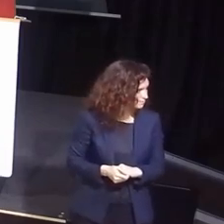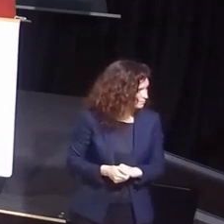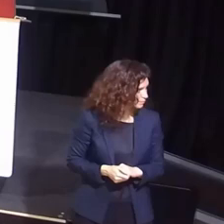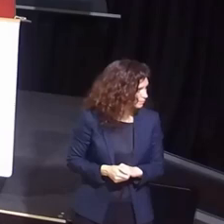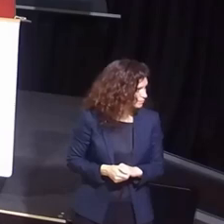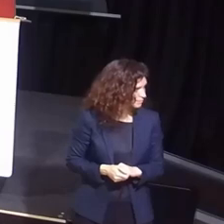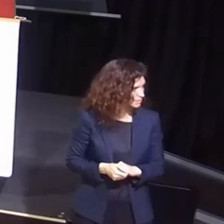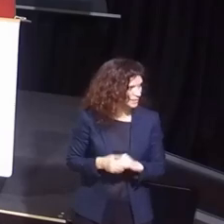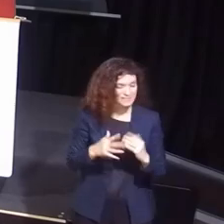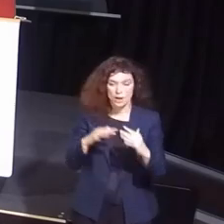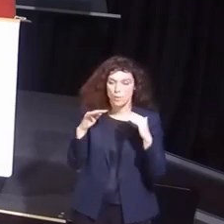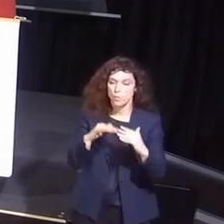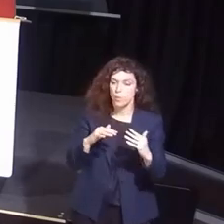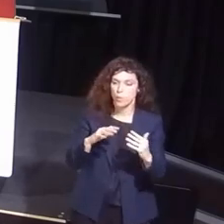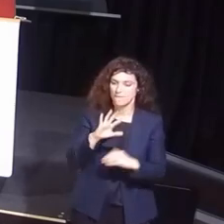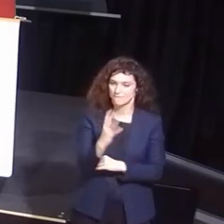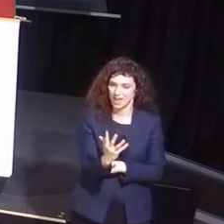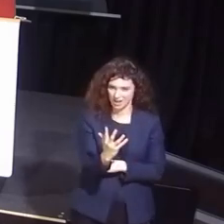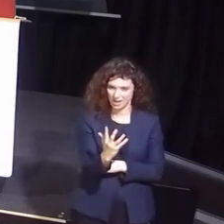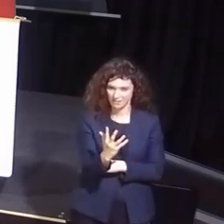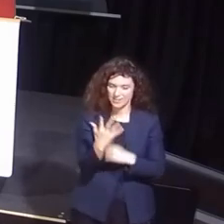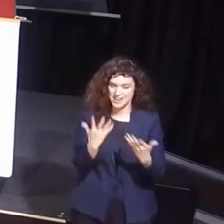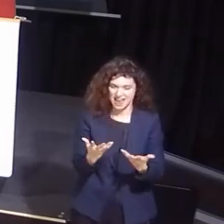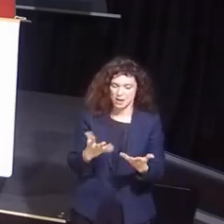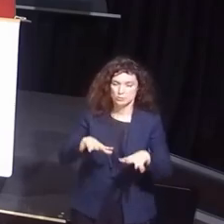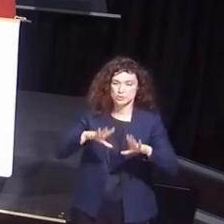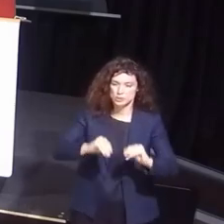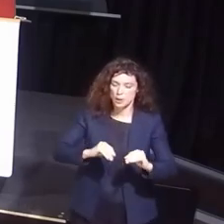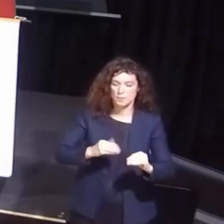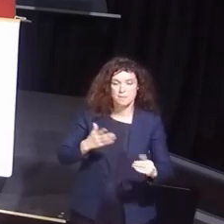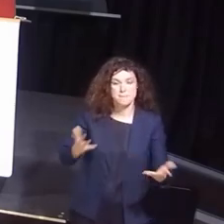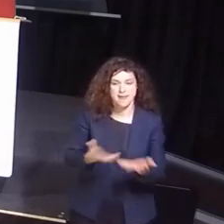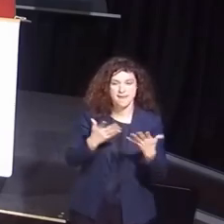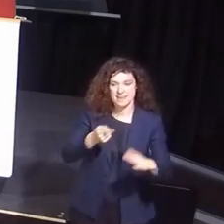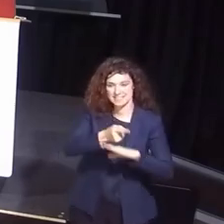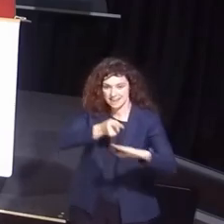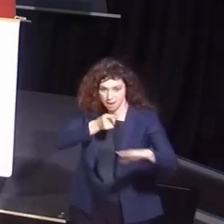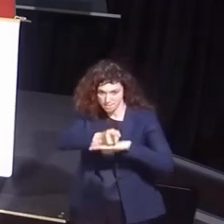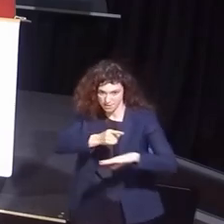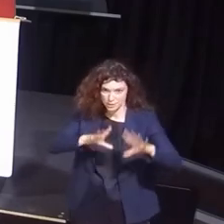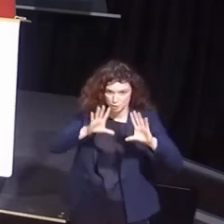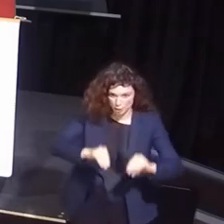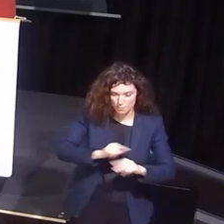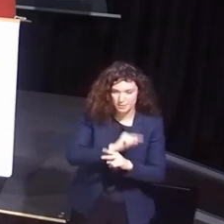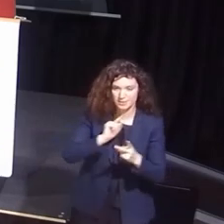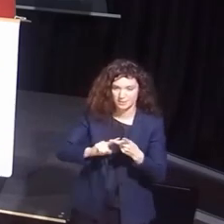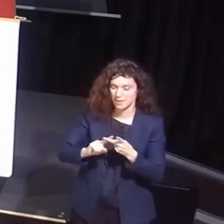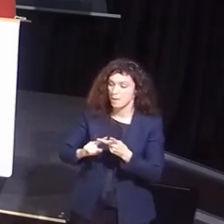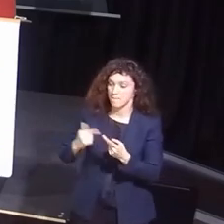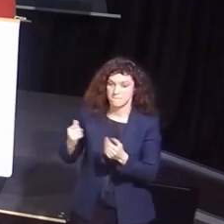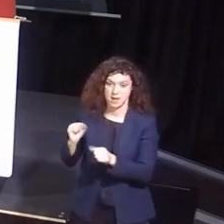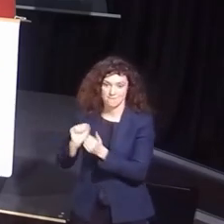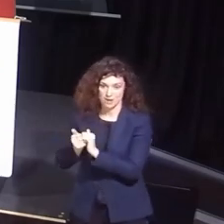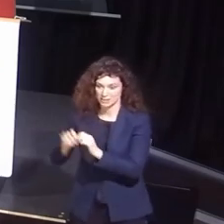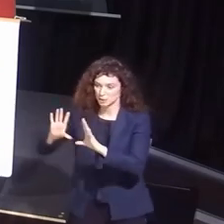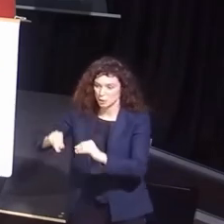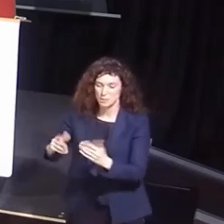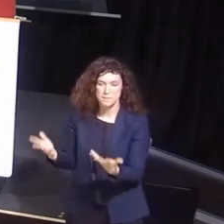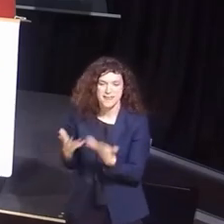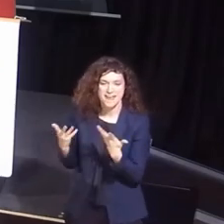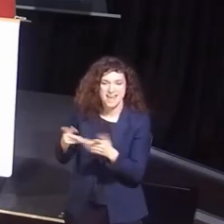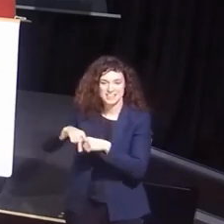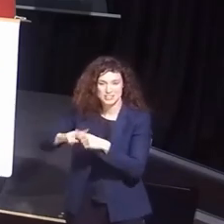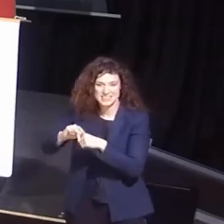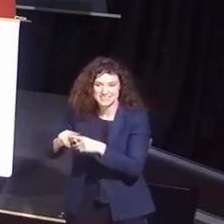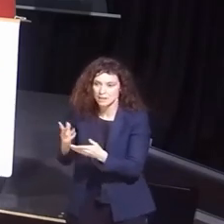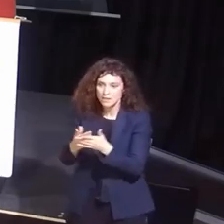to play as a scout and a soldier, and I've stopped playing as a sniper. Because I've stopped playing as a sniper, my friends stopped playing as an engineer, and we're exploring whole new